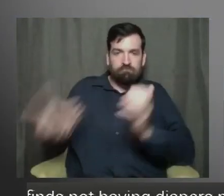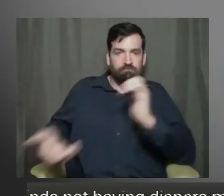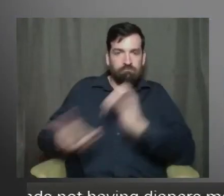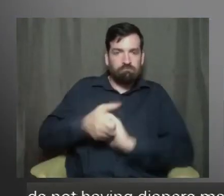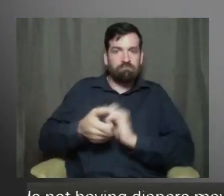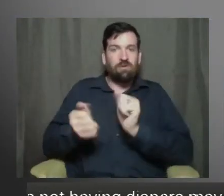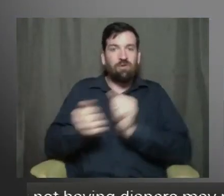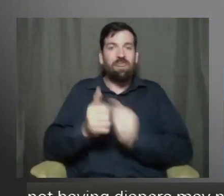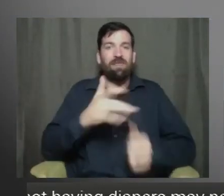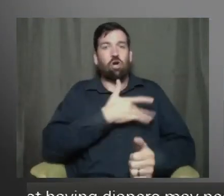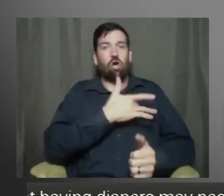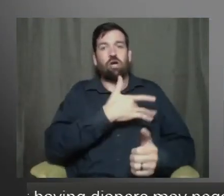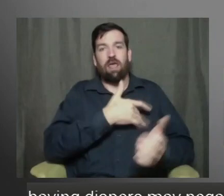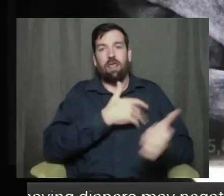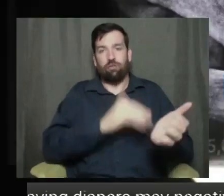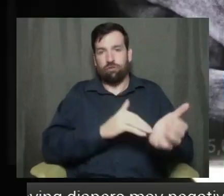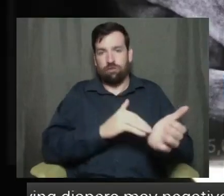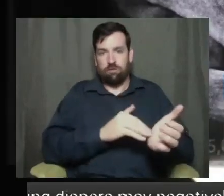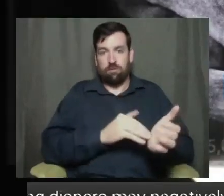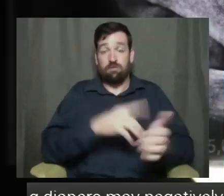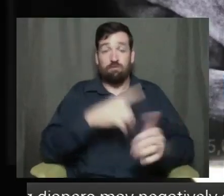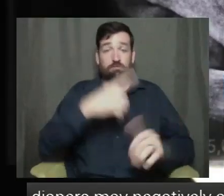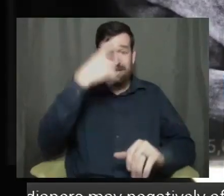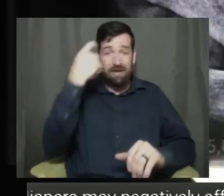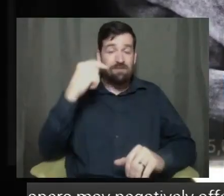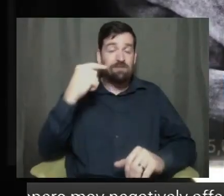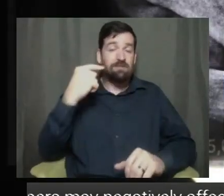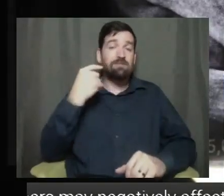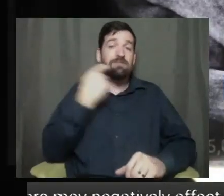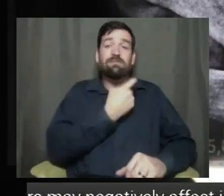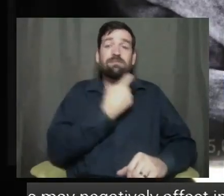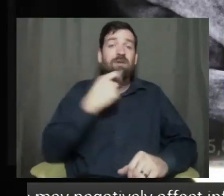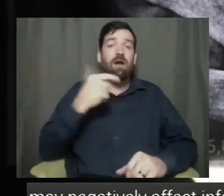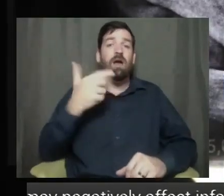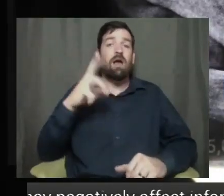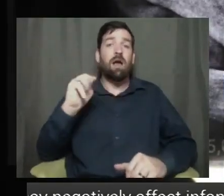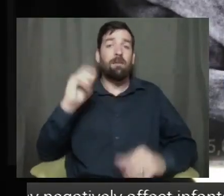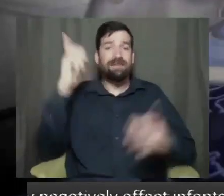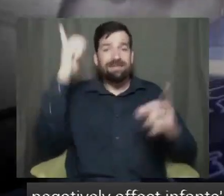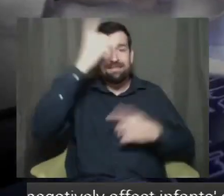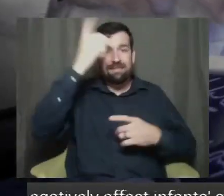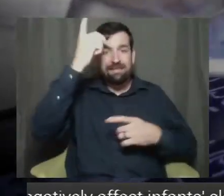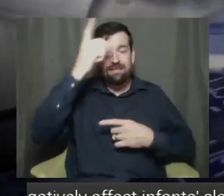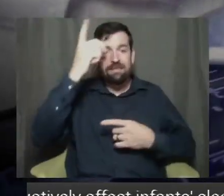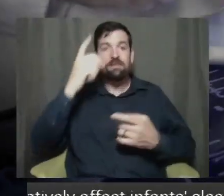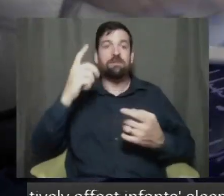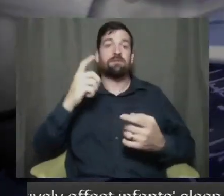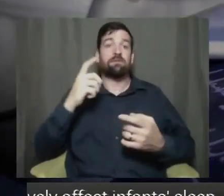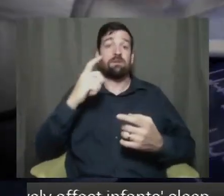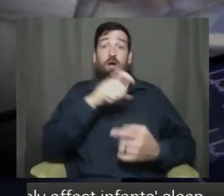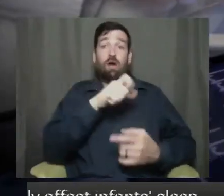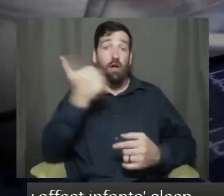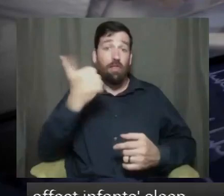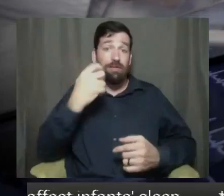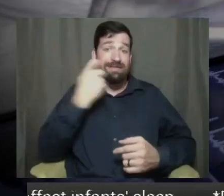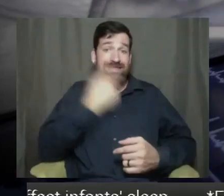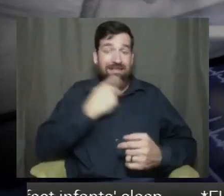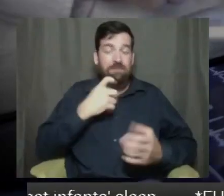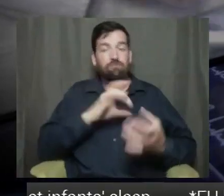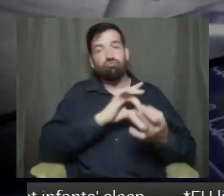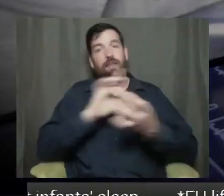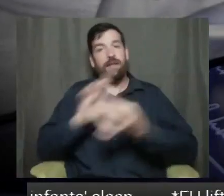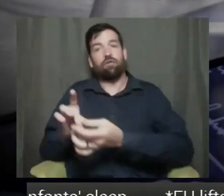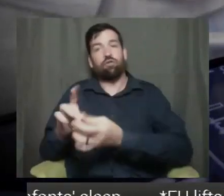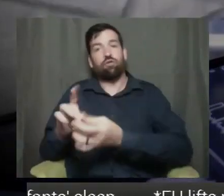cardiologist, because she says gum disease and other dental problems often go hand in hand with serious heart problems.